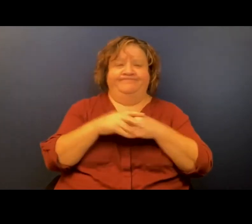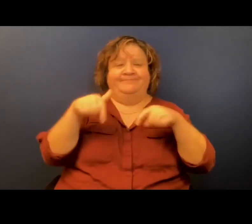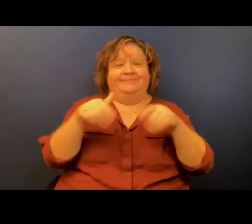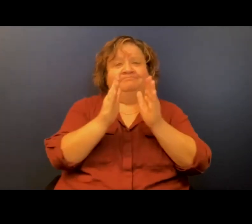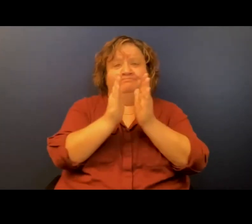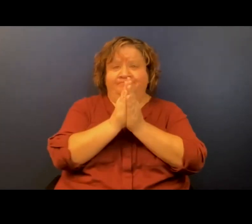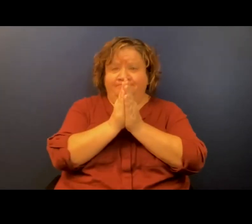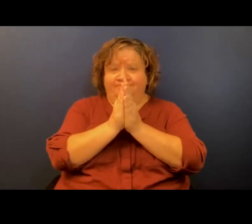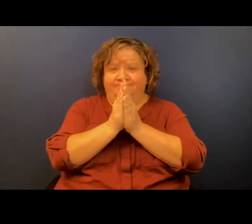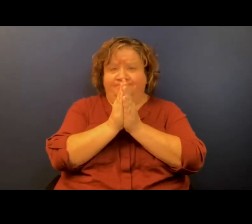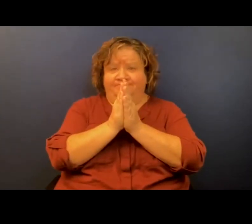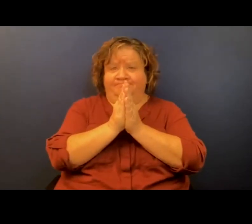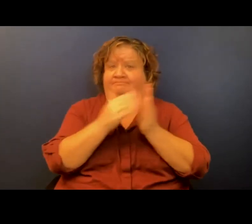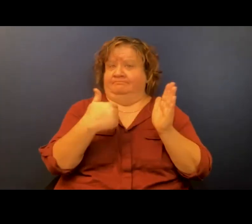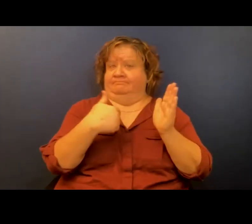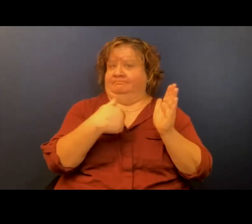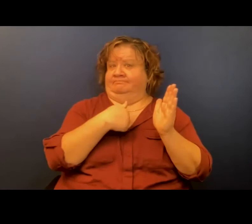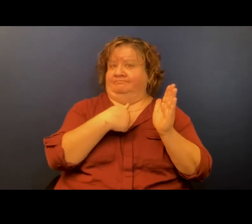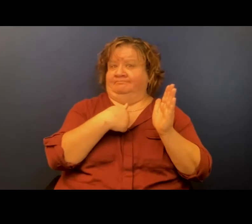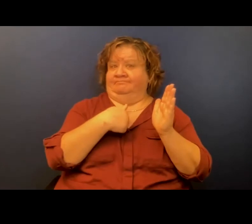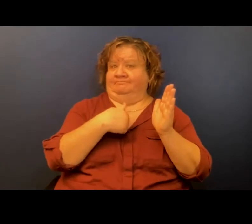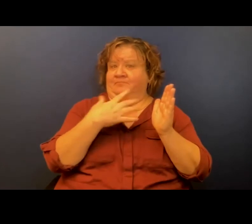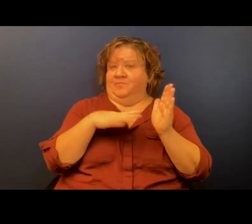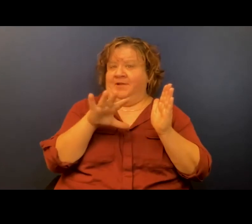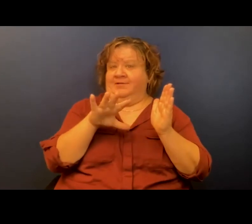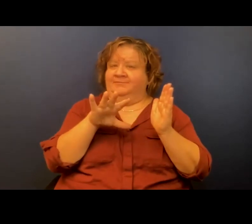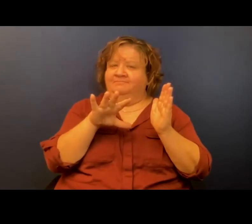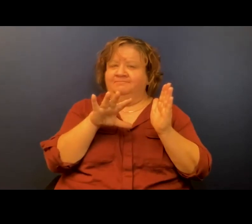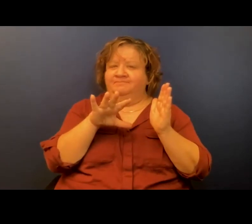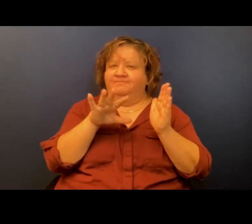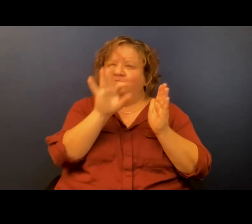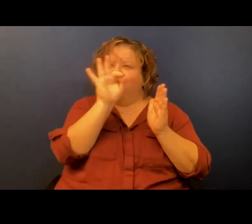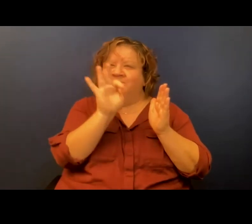questions. Ask you all several questions. The first question would be as follows.